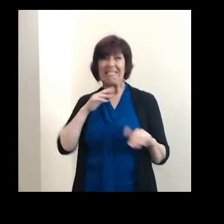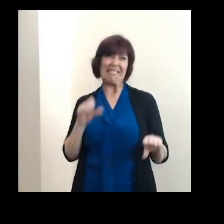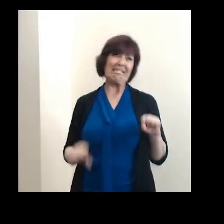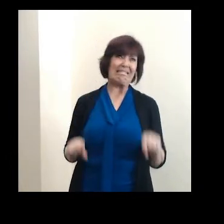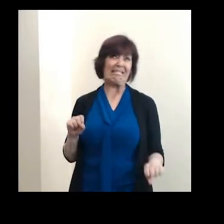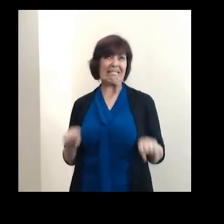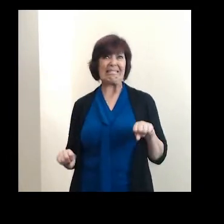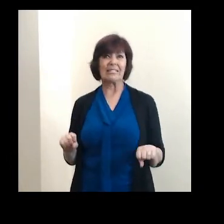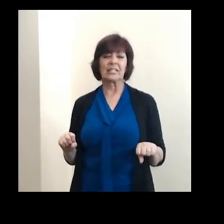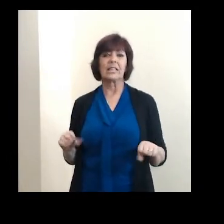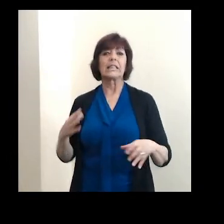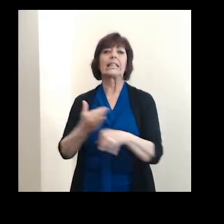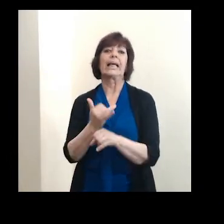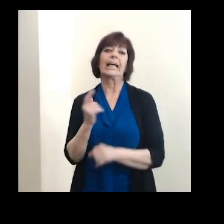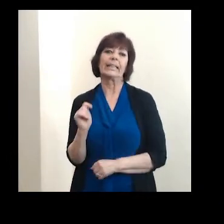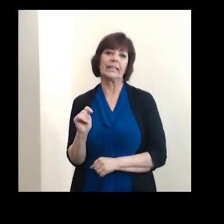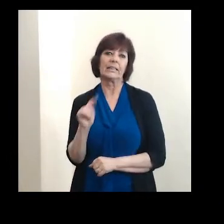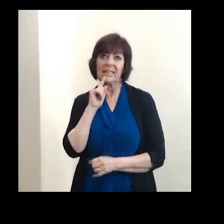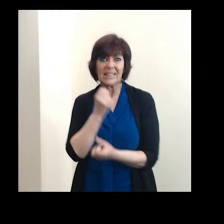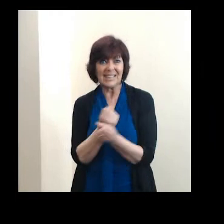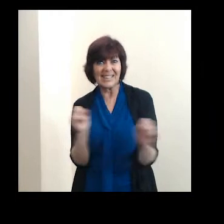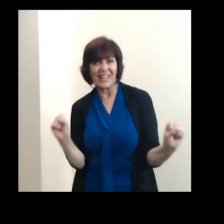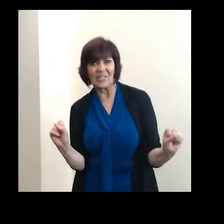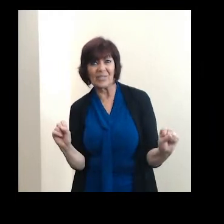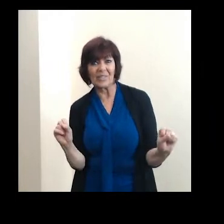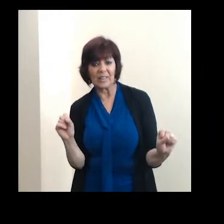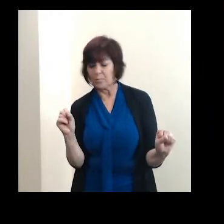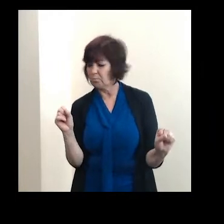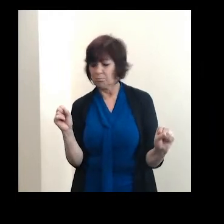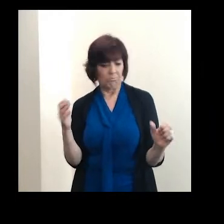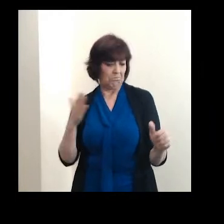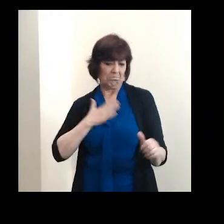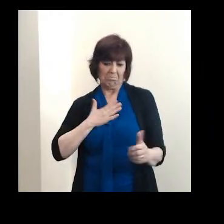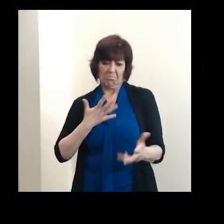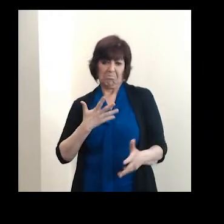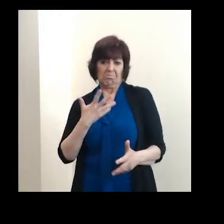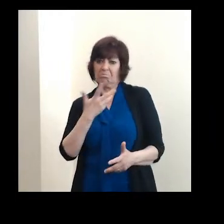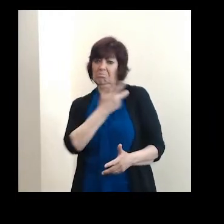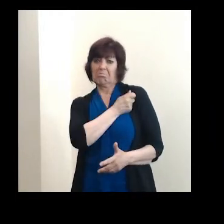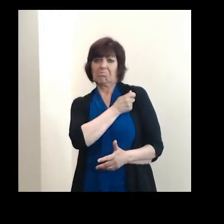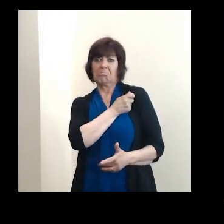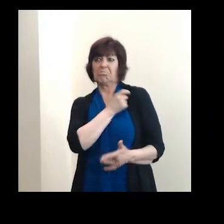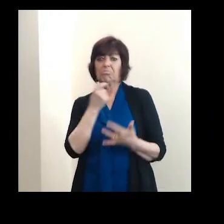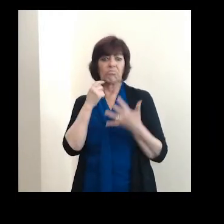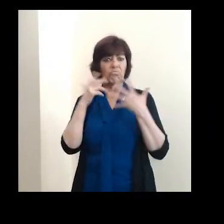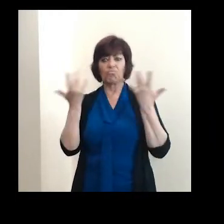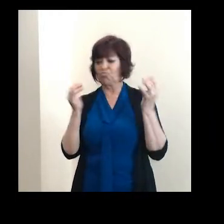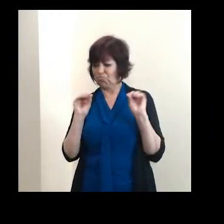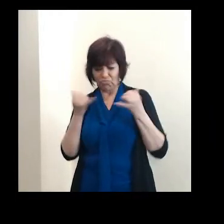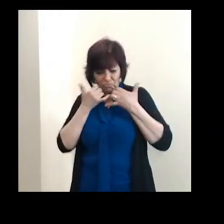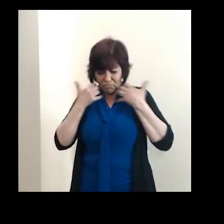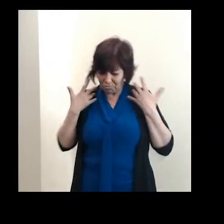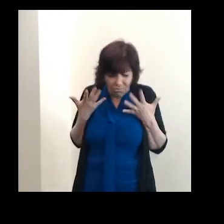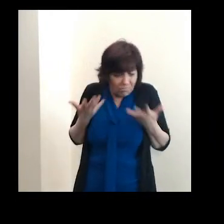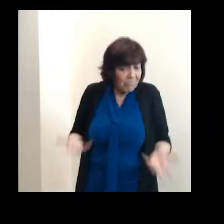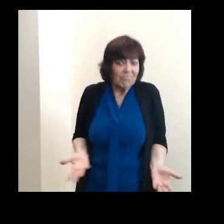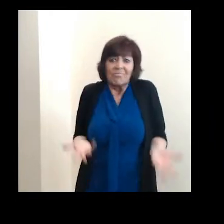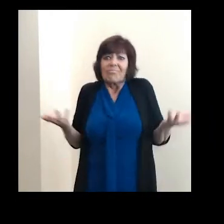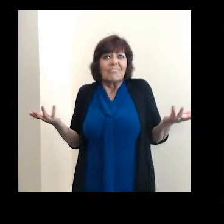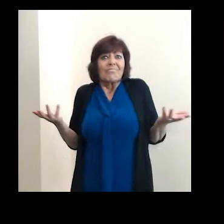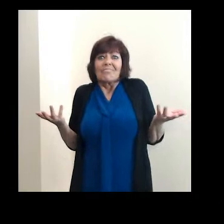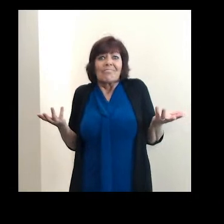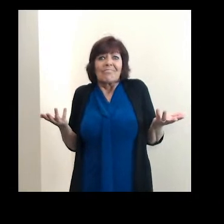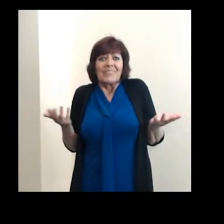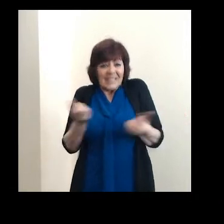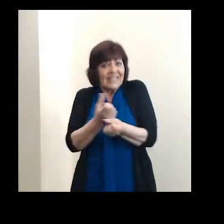get a vaccine, get it. It's safe. I've had my vaccine doses. I haven't grown a third eye or anything like that.